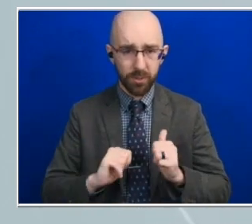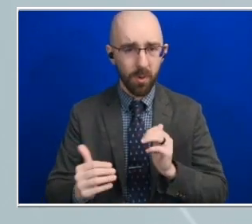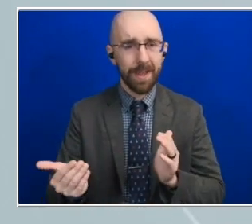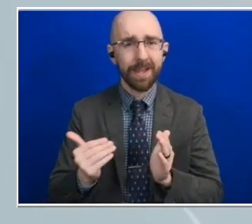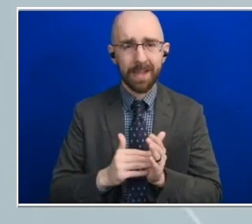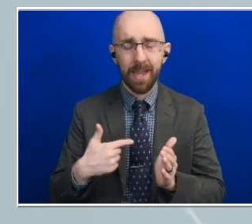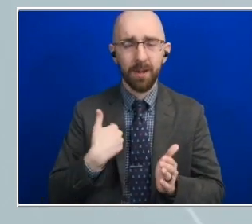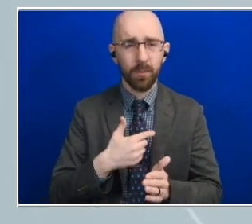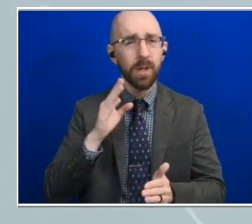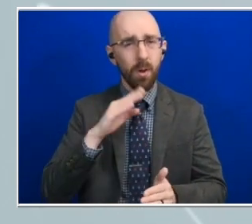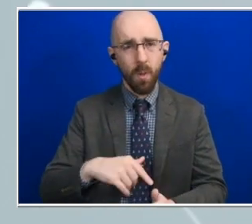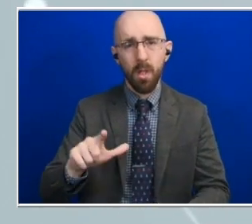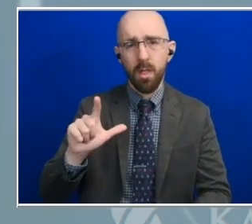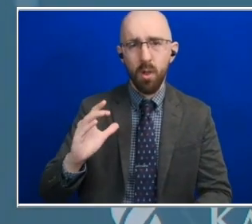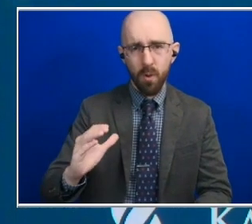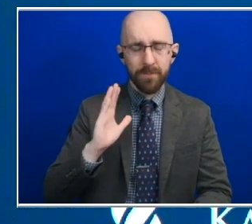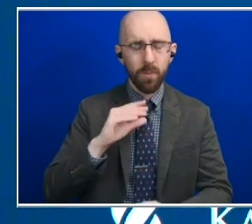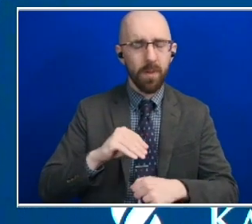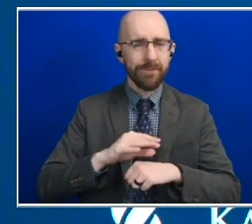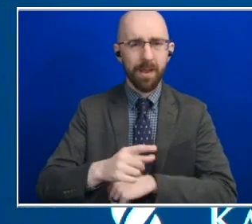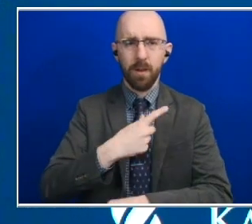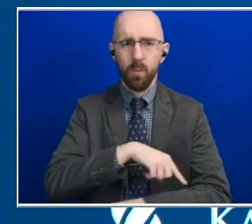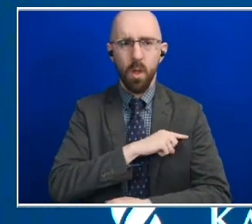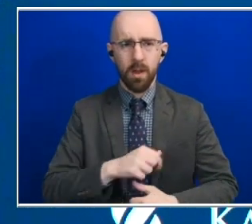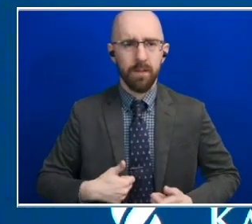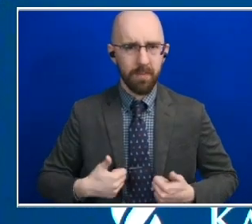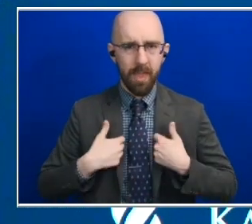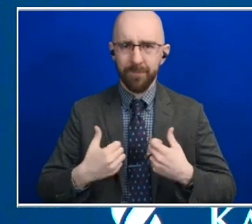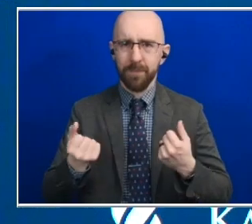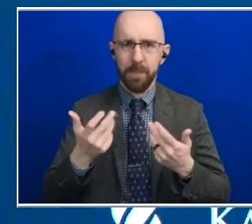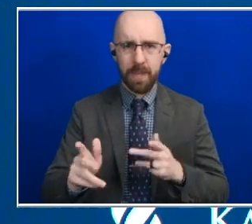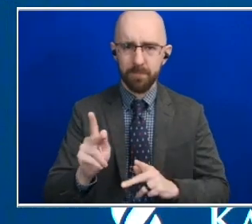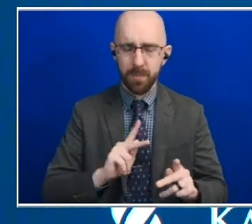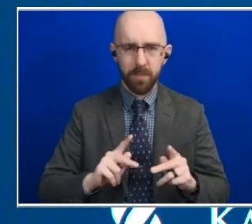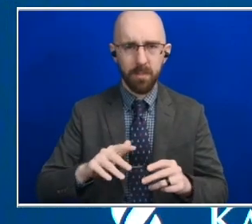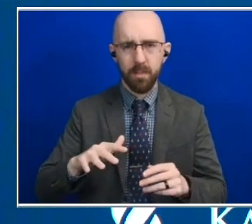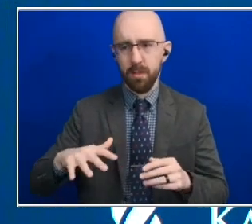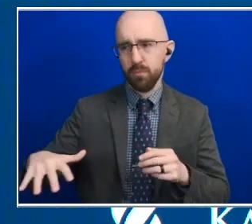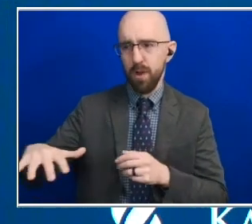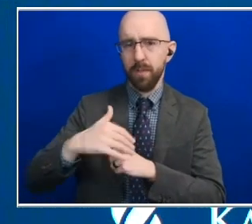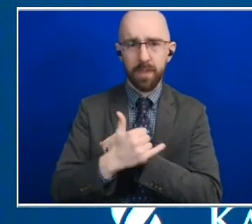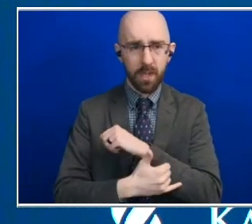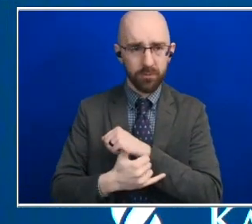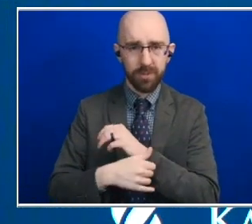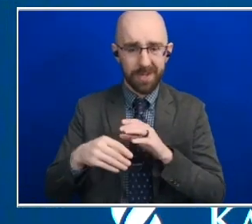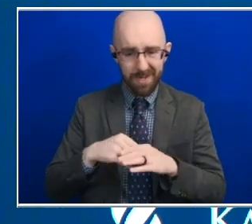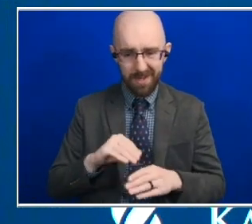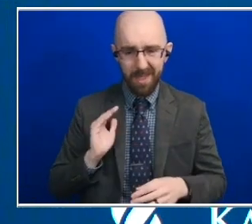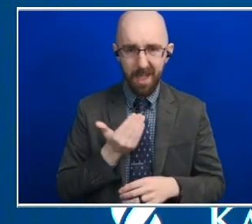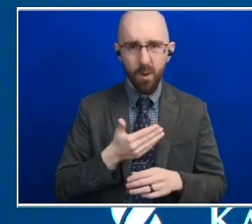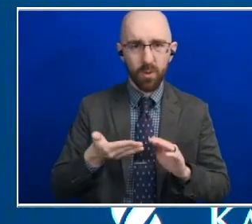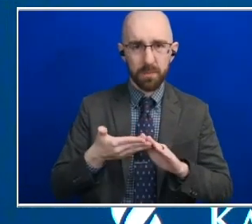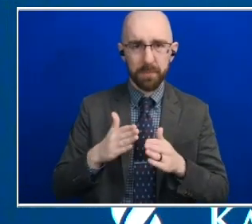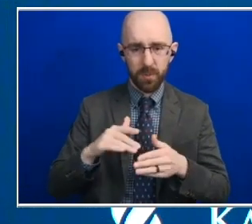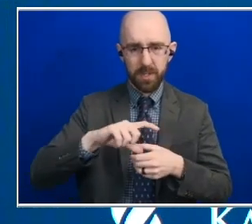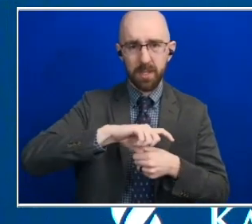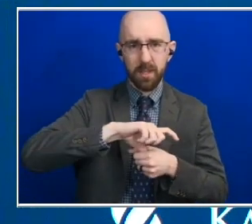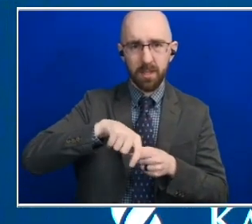does affect the quality of life of many, many people around our nation and even in our own community. So we need to continue to